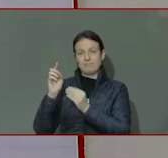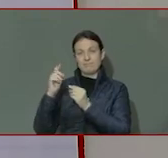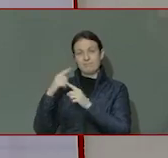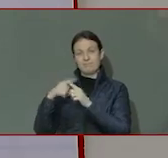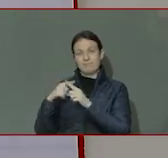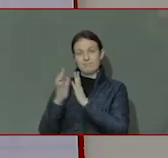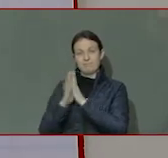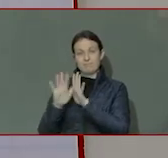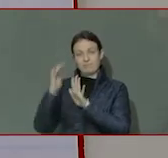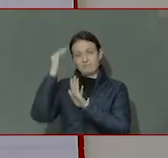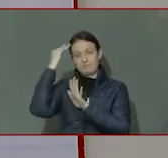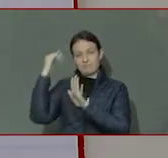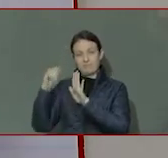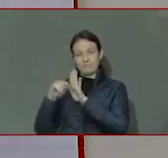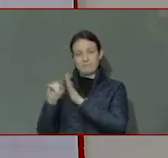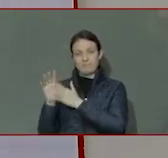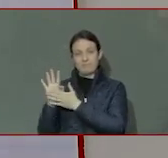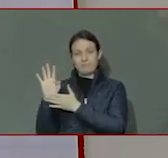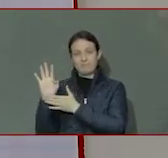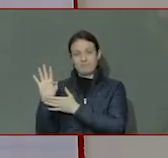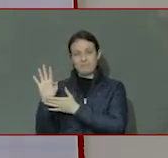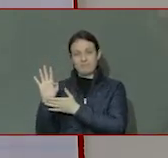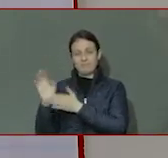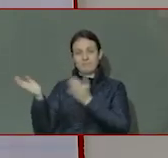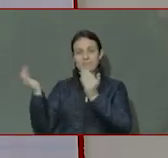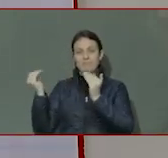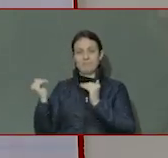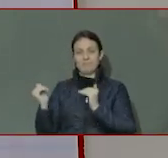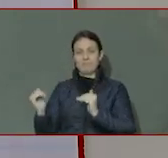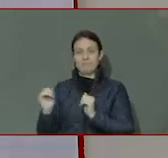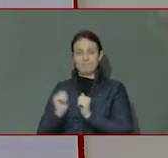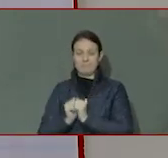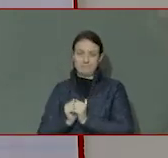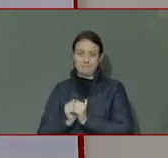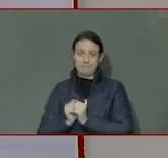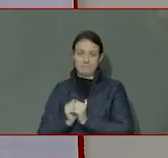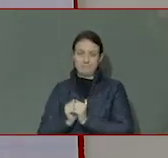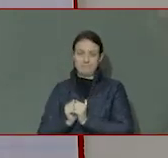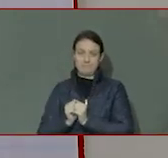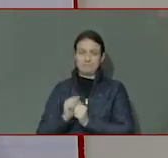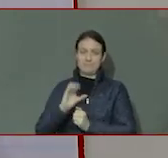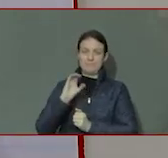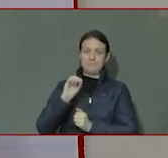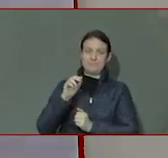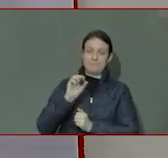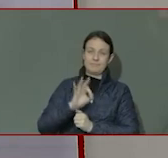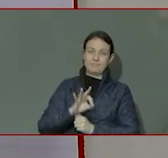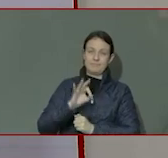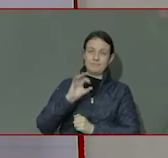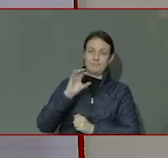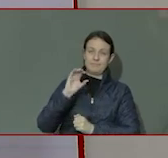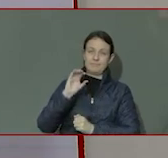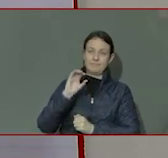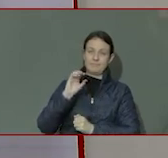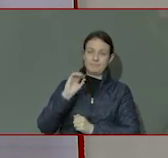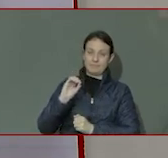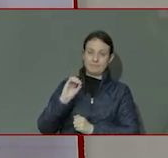14. And therefore, the concentration of the hydronium ions will be